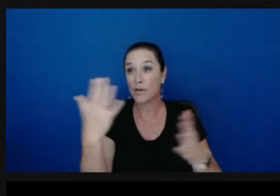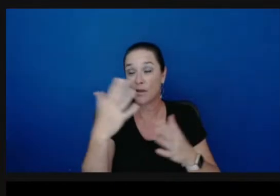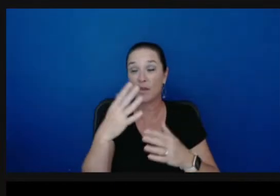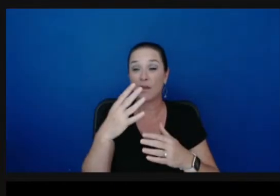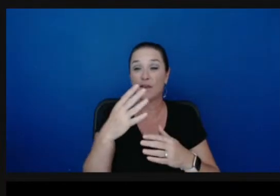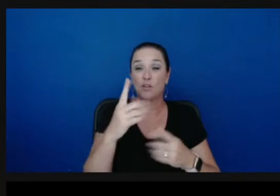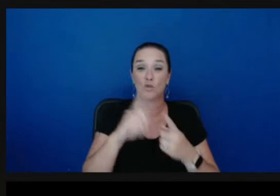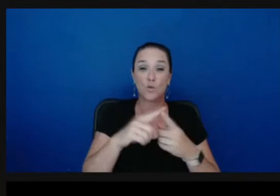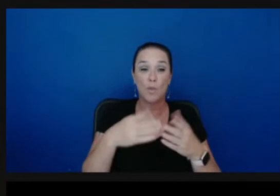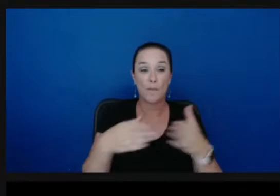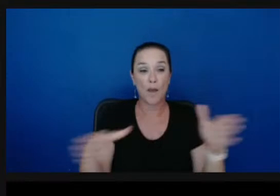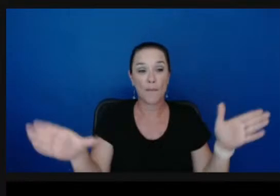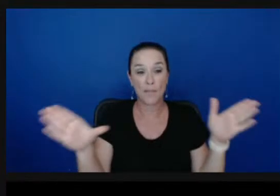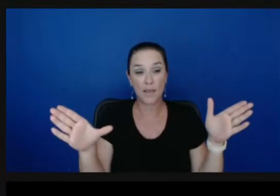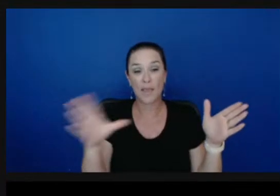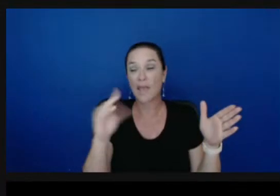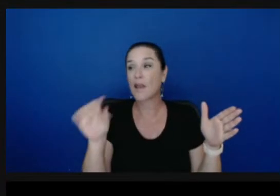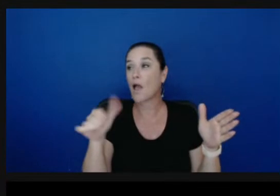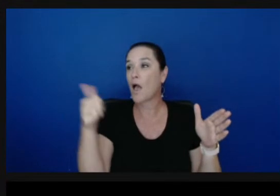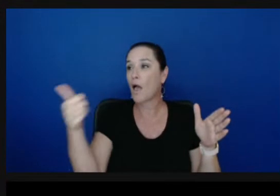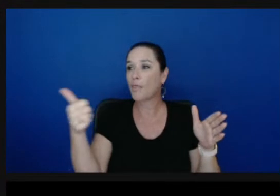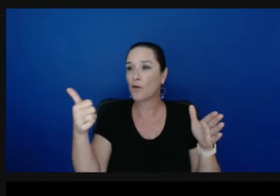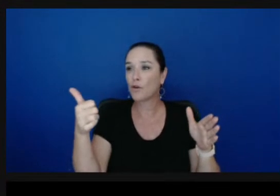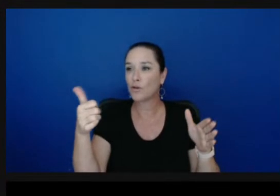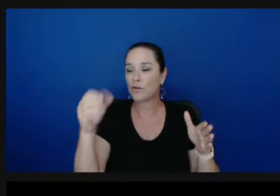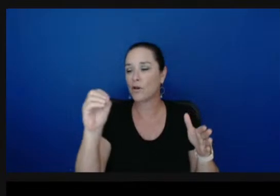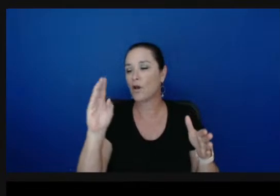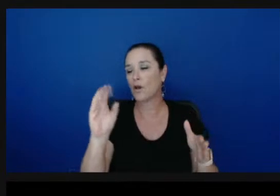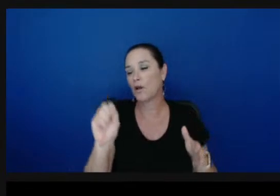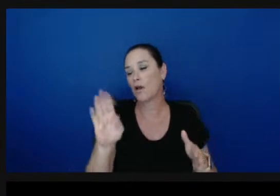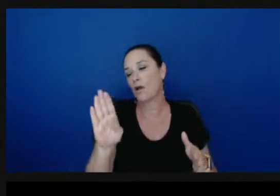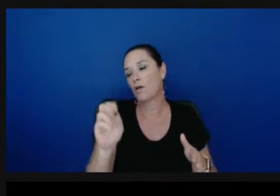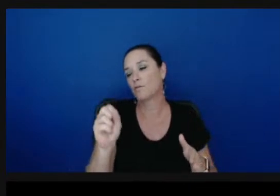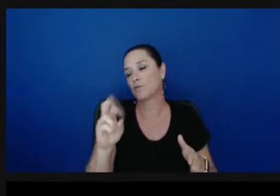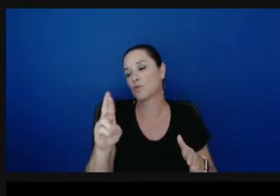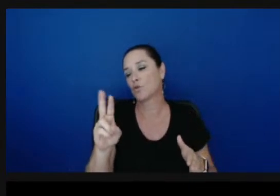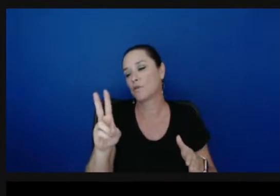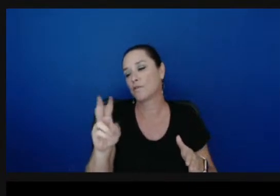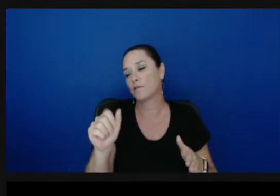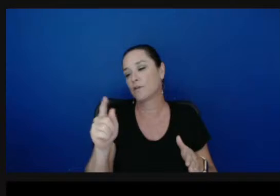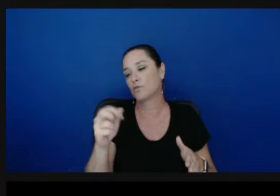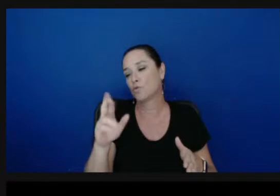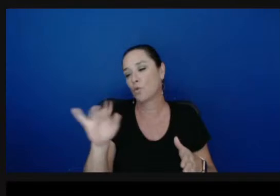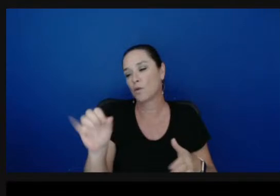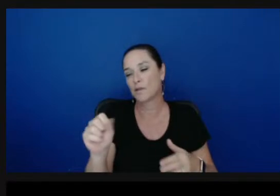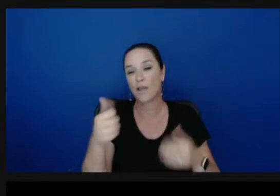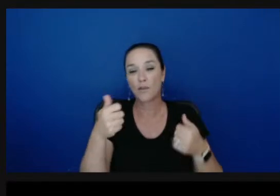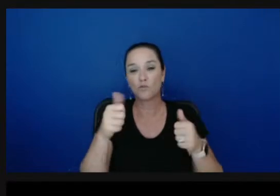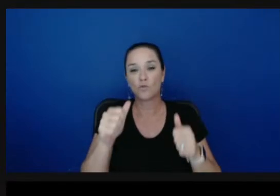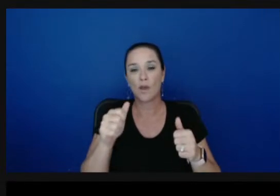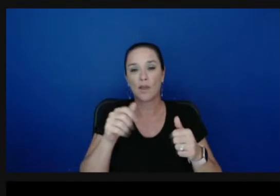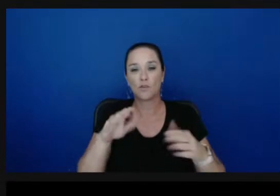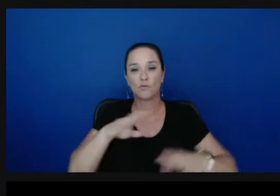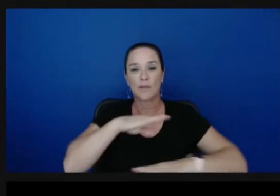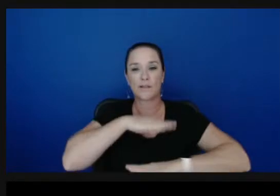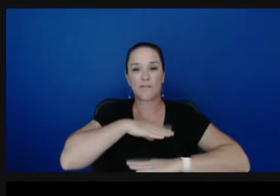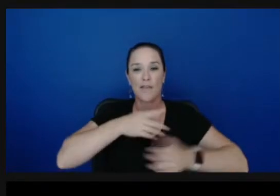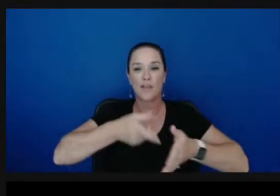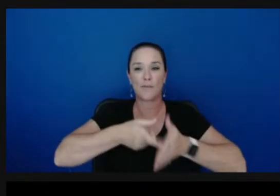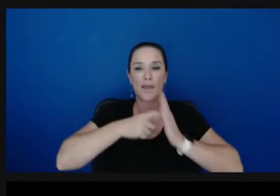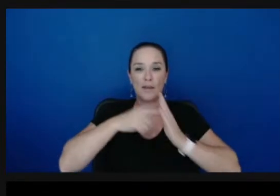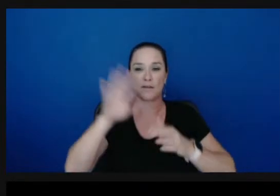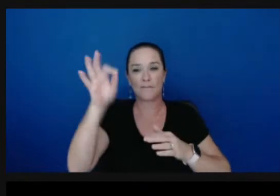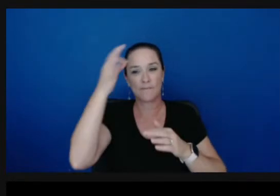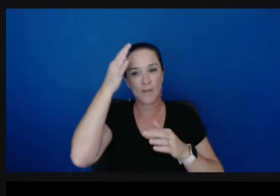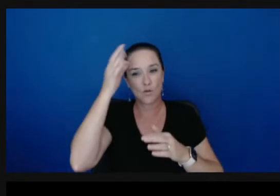other observatories, they're also trying to continually meet the evolving demands of federal